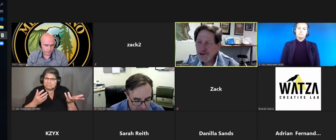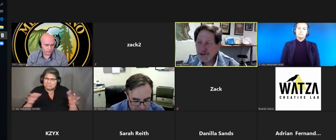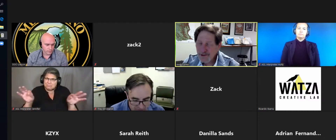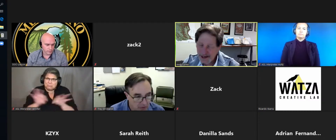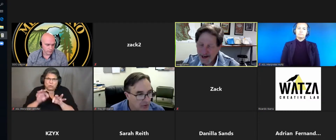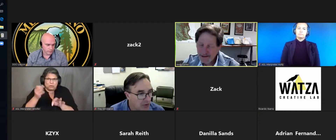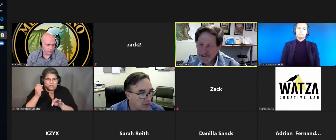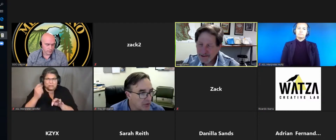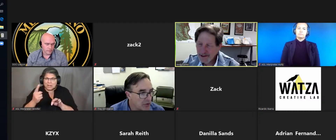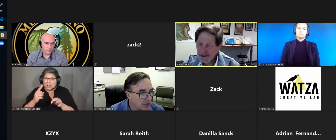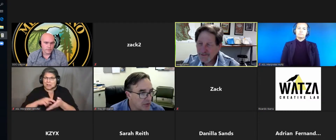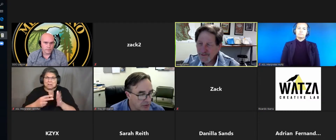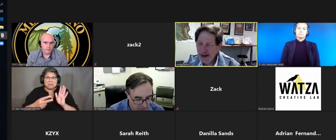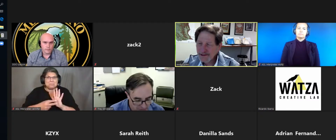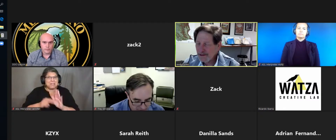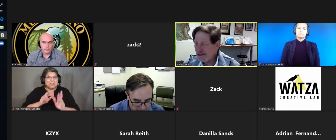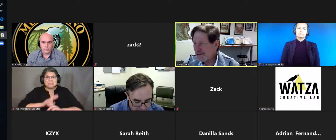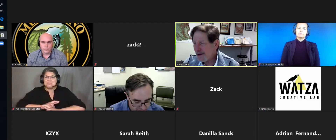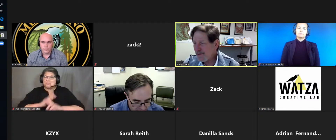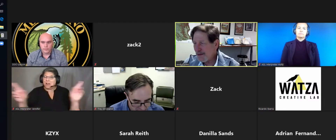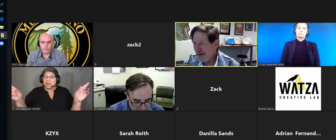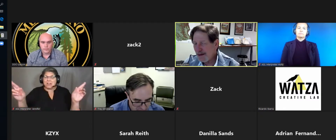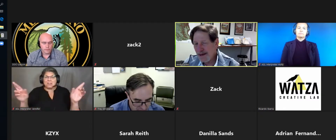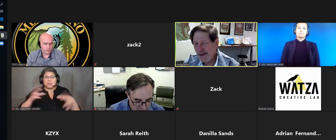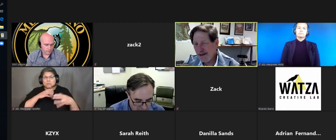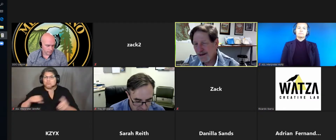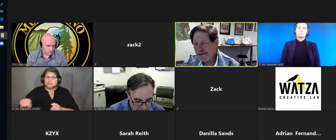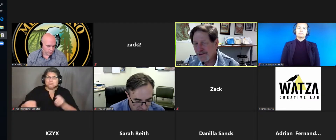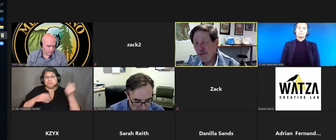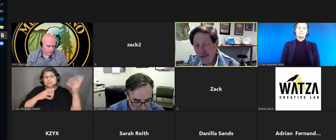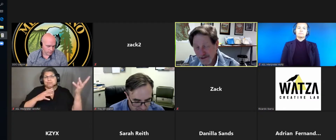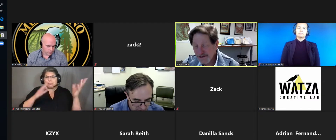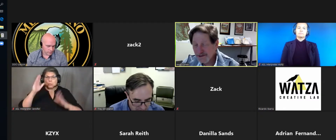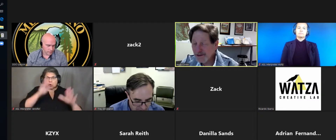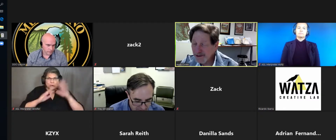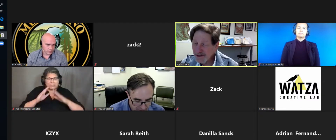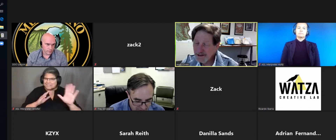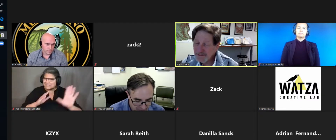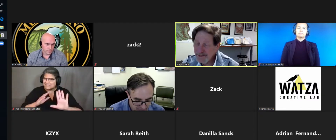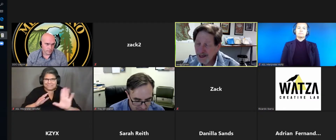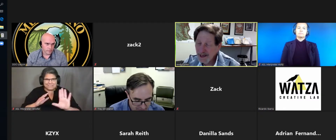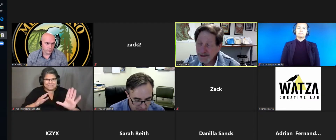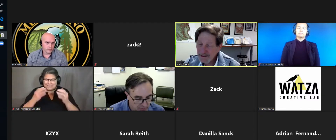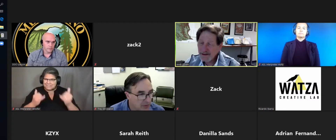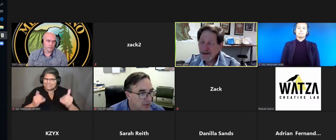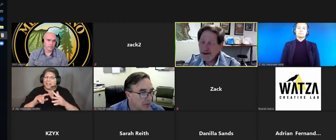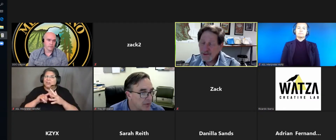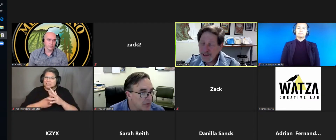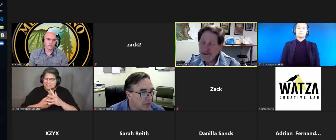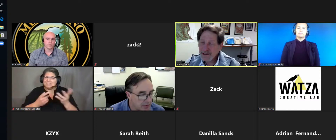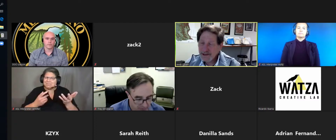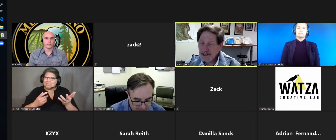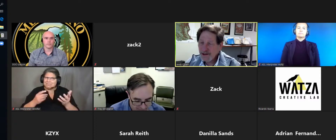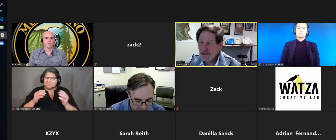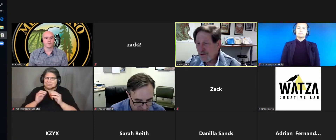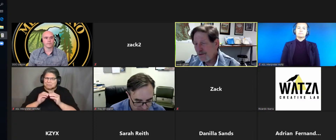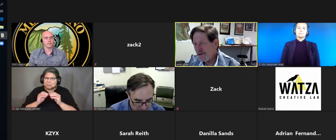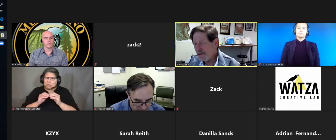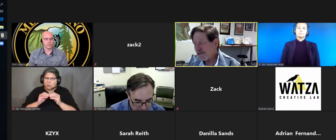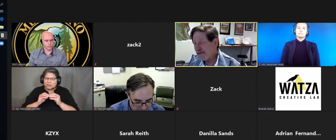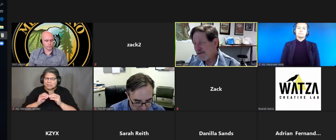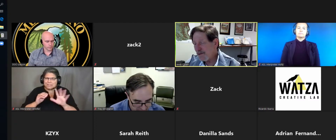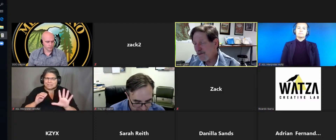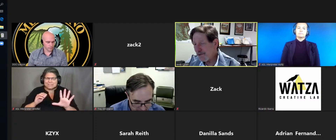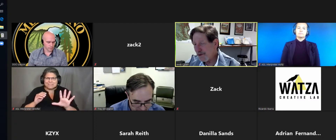out of the woods right now. In fact, it looks like we may be getting into the weeds. And we need to continue